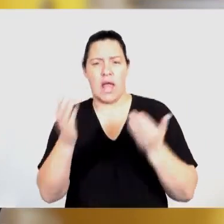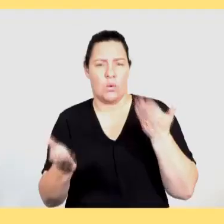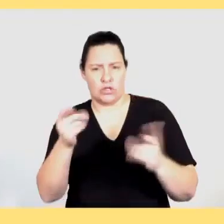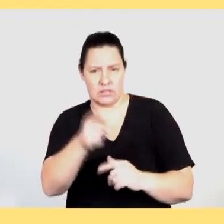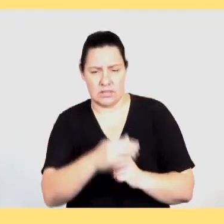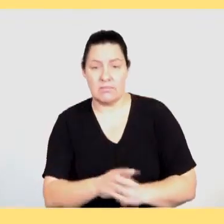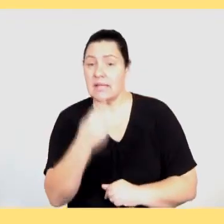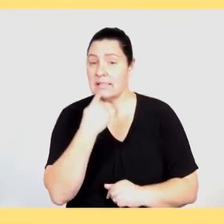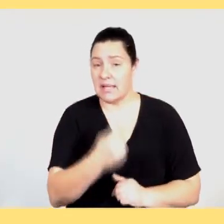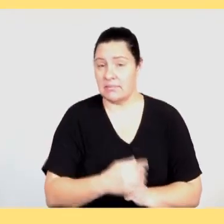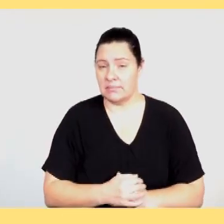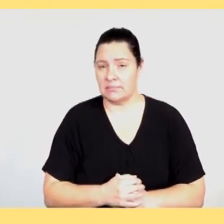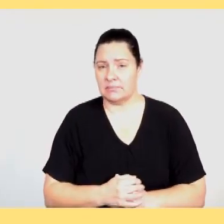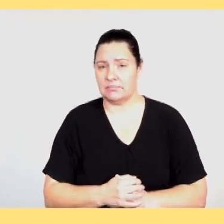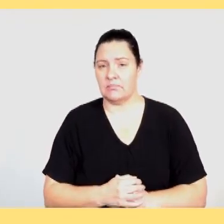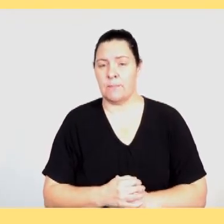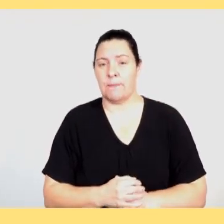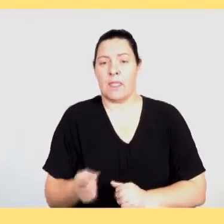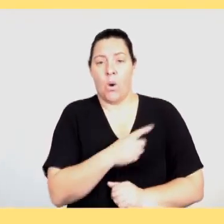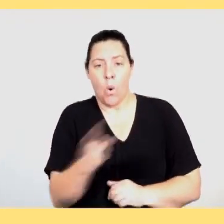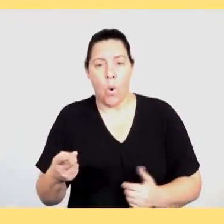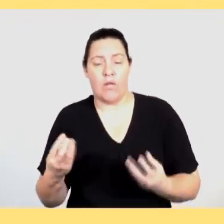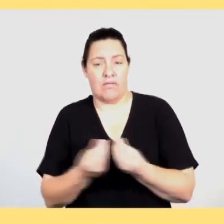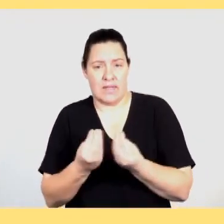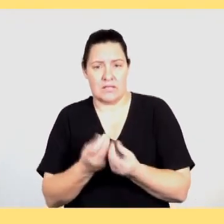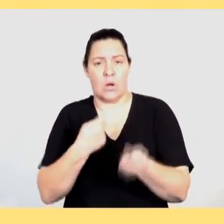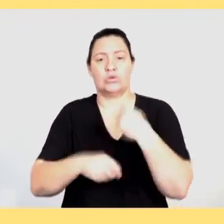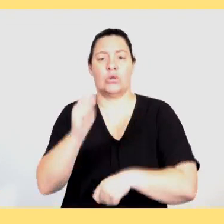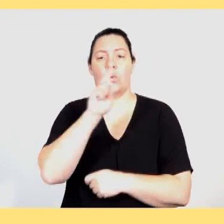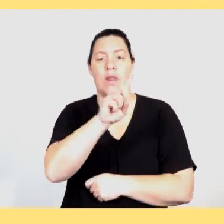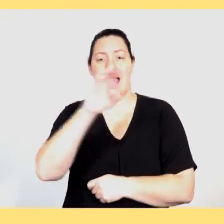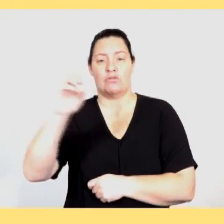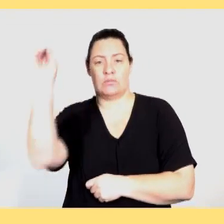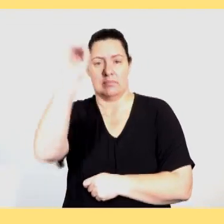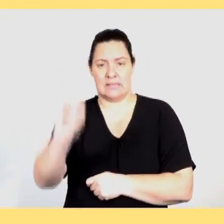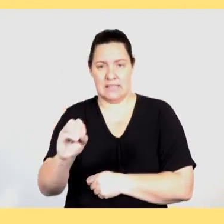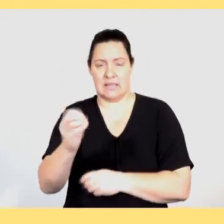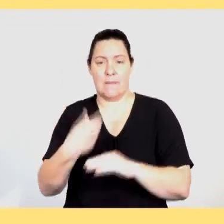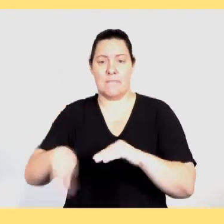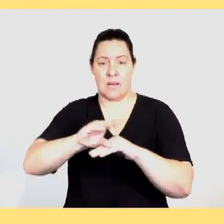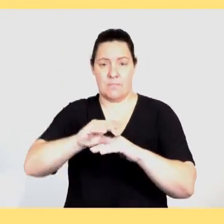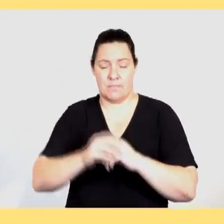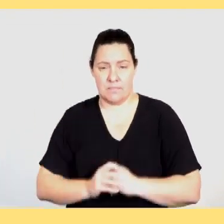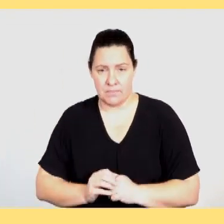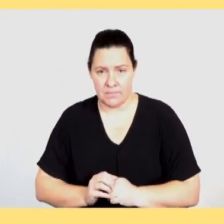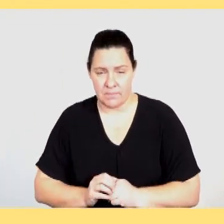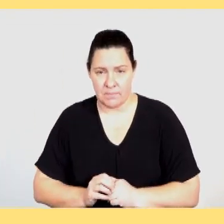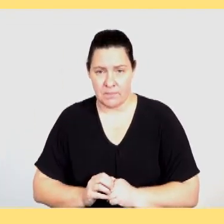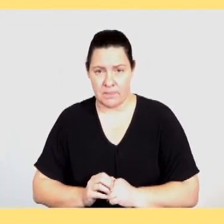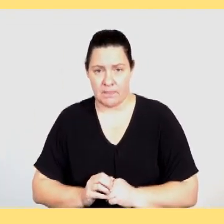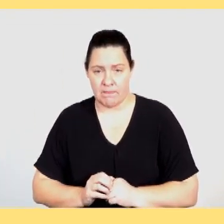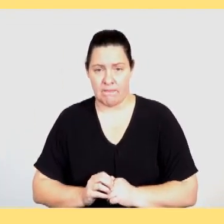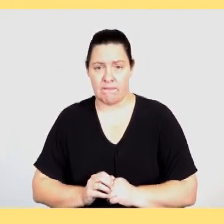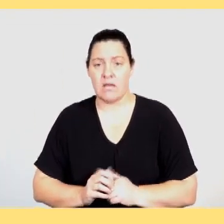equation. It says, all goods are sold at 100% markup.